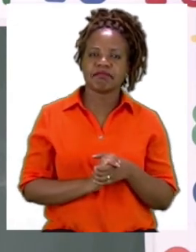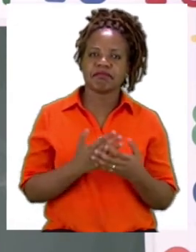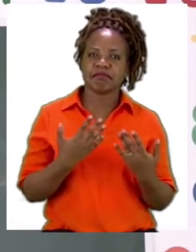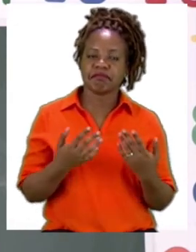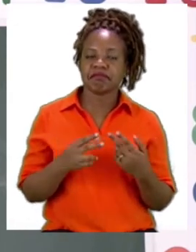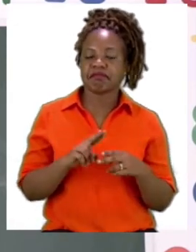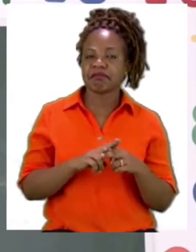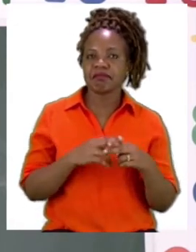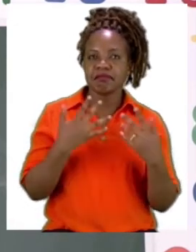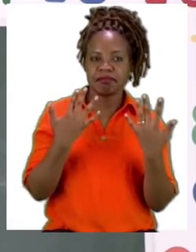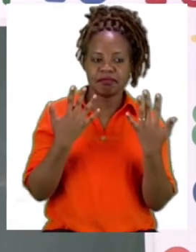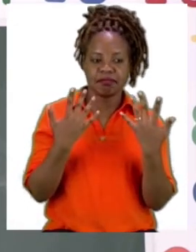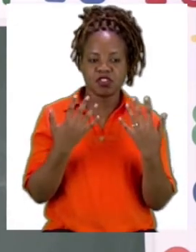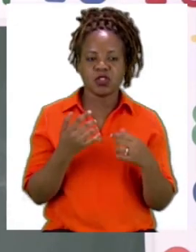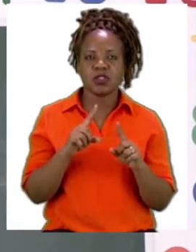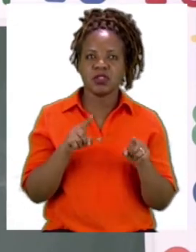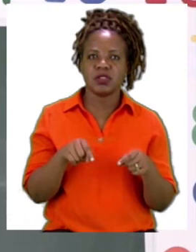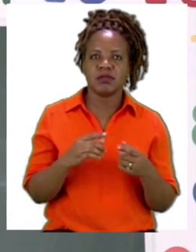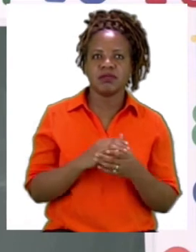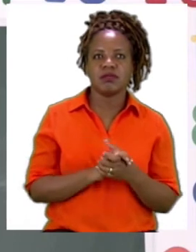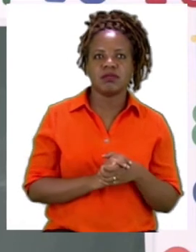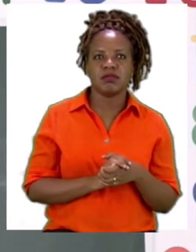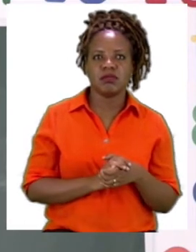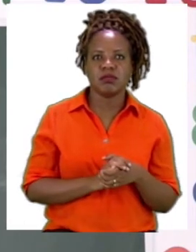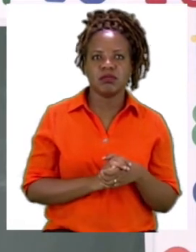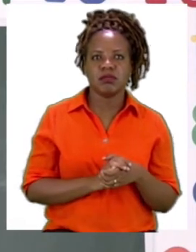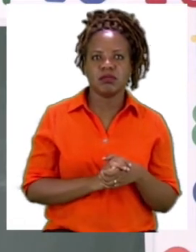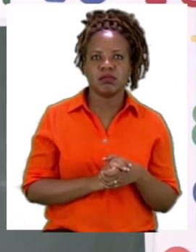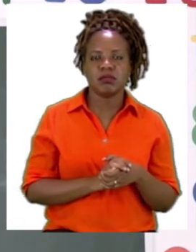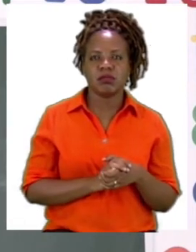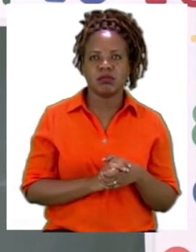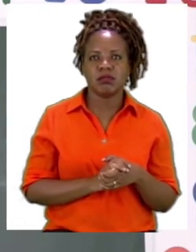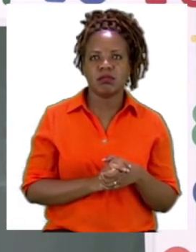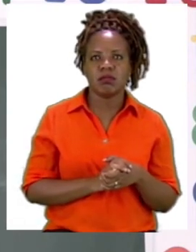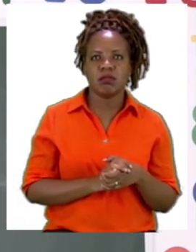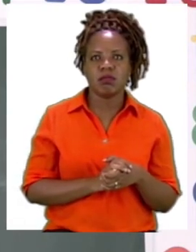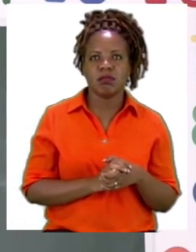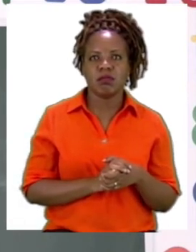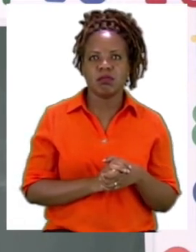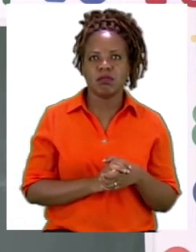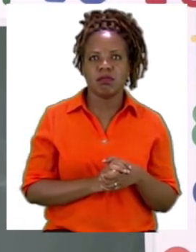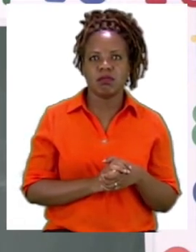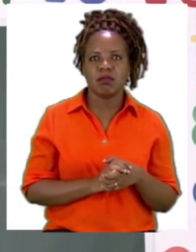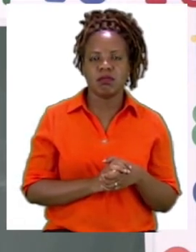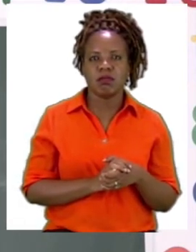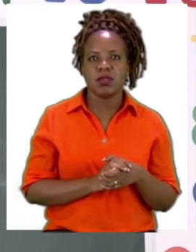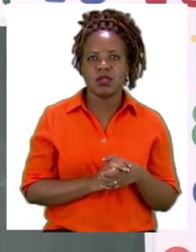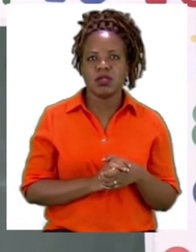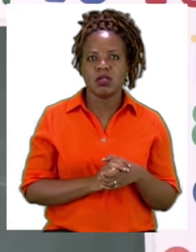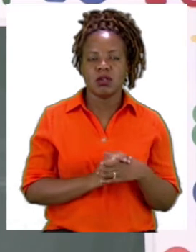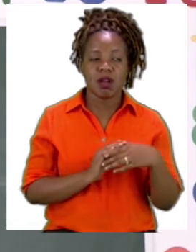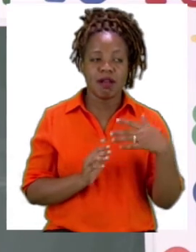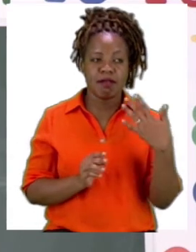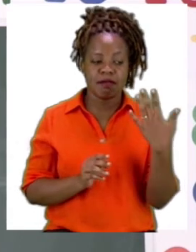your counters. In this case, we are going to use our fingers. Now we already have 5 and we need